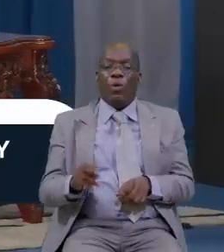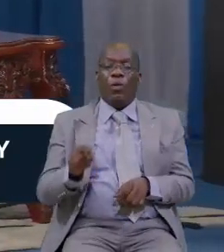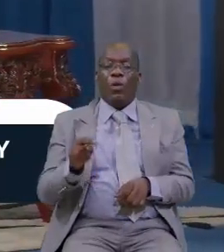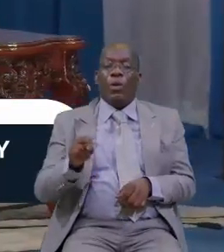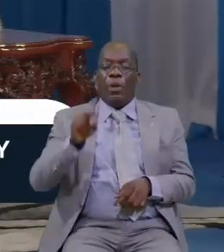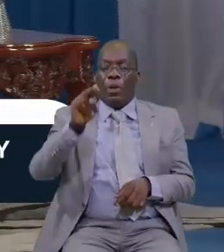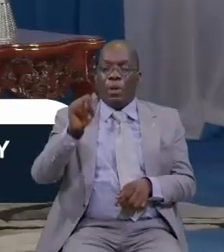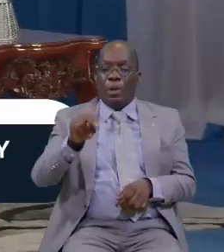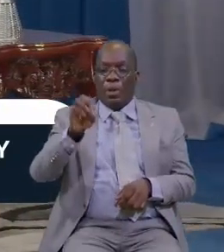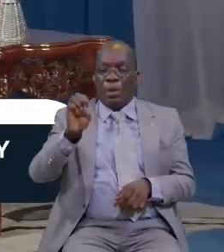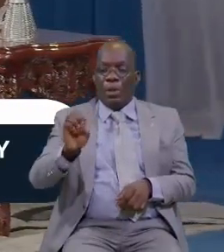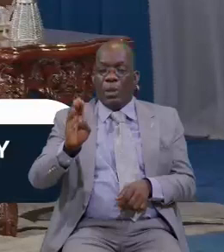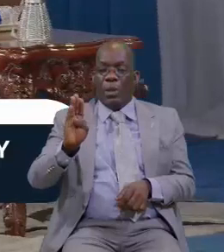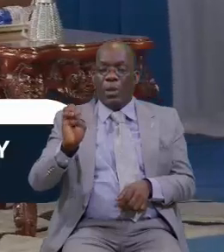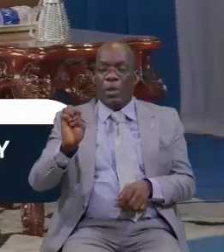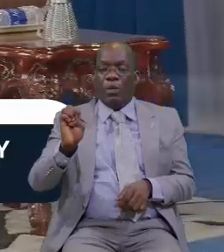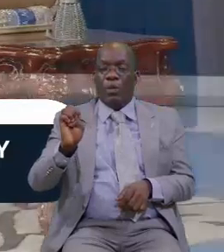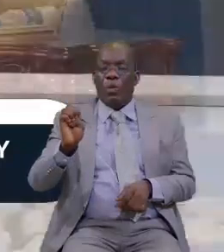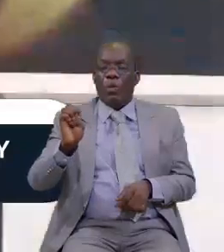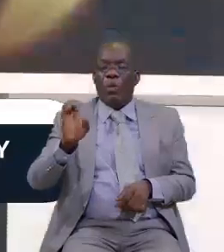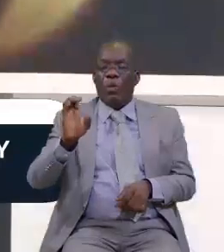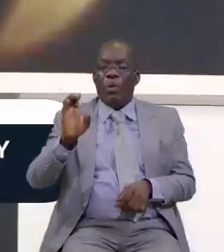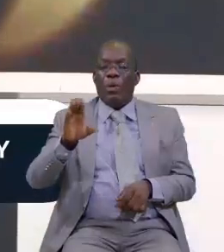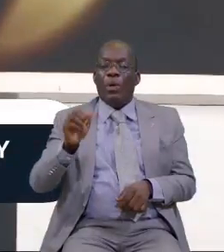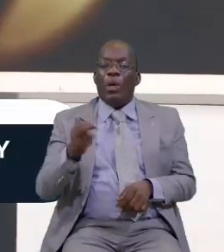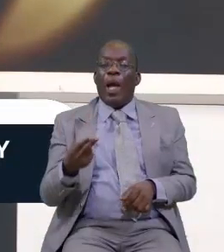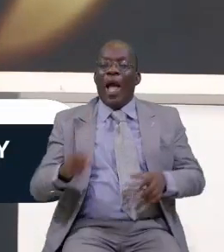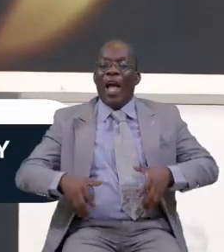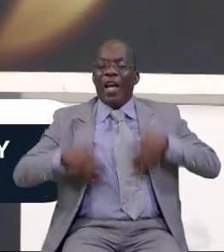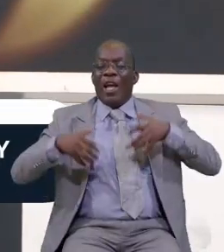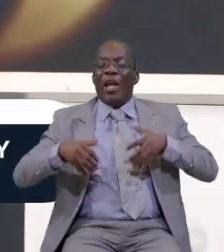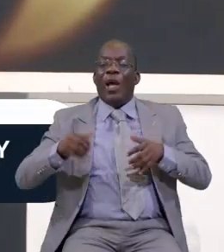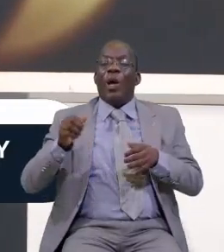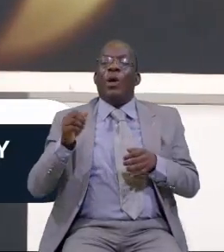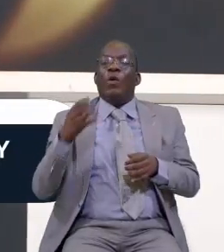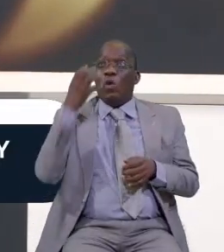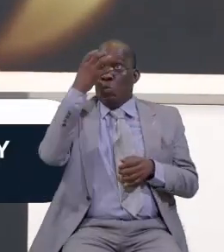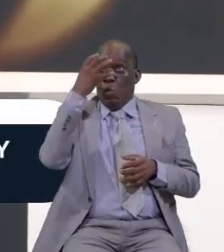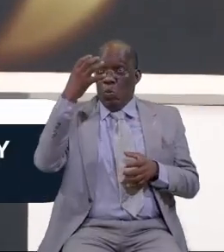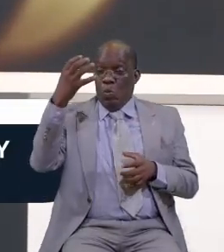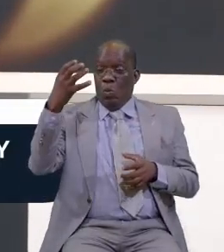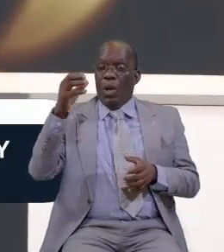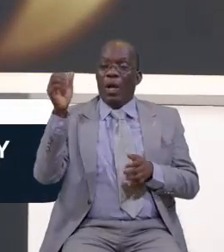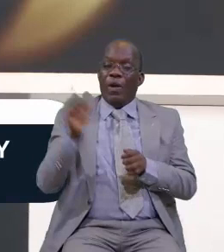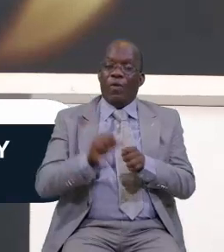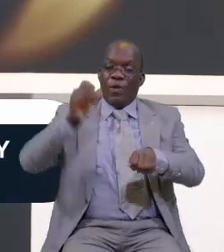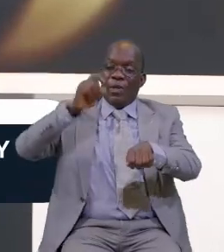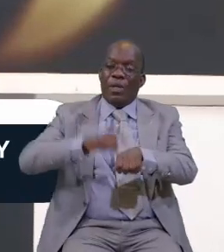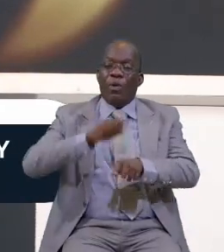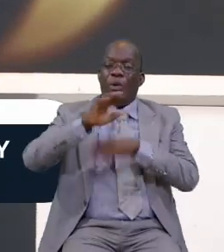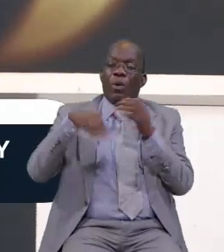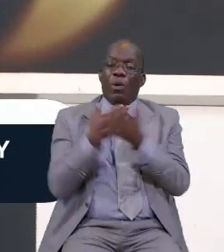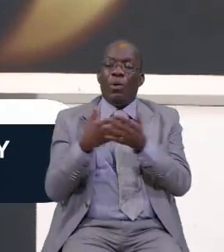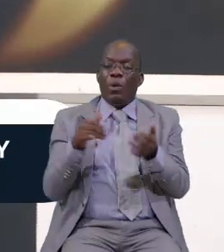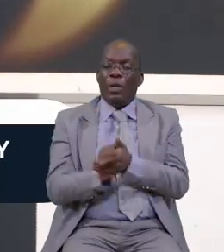furious, angry, hateful all the time, all that is passed away. He's